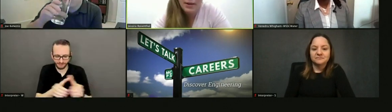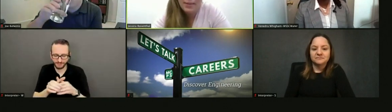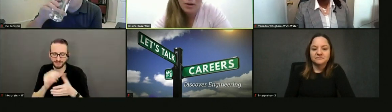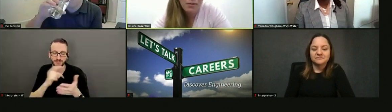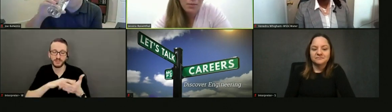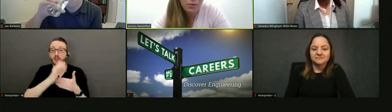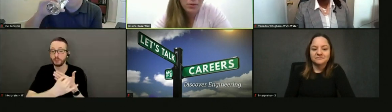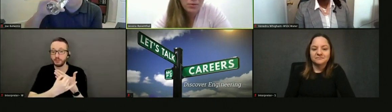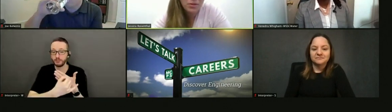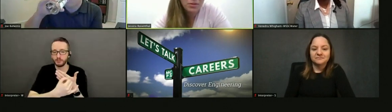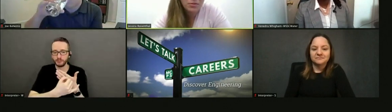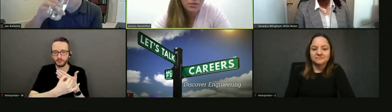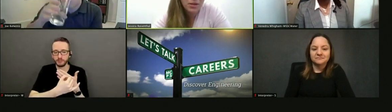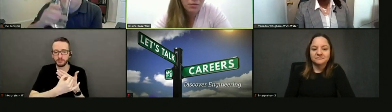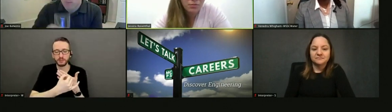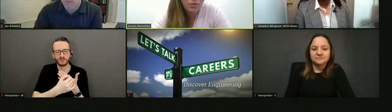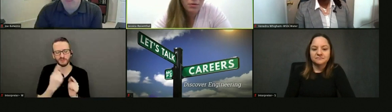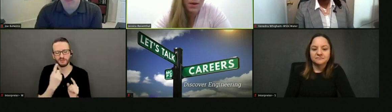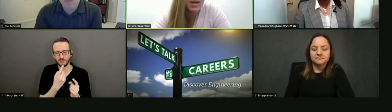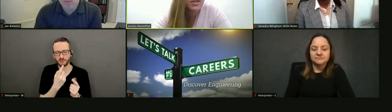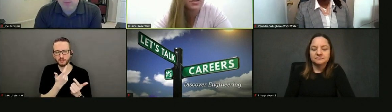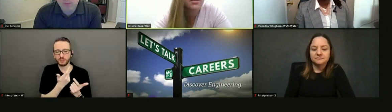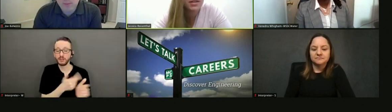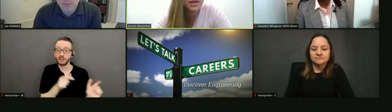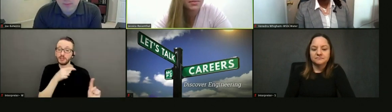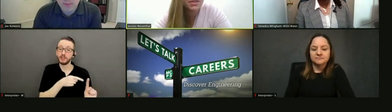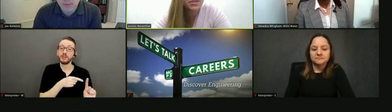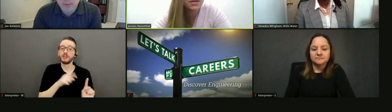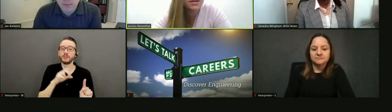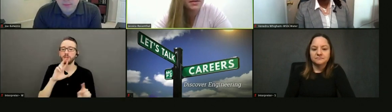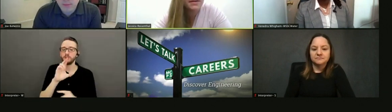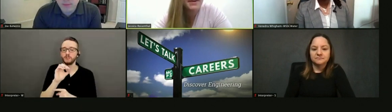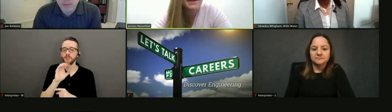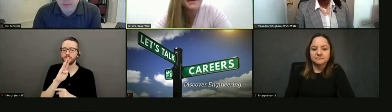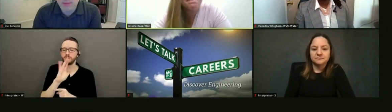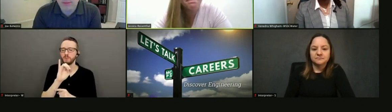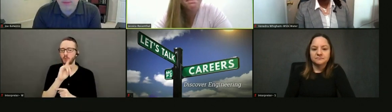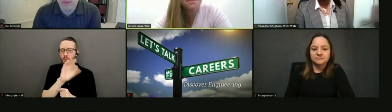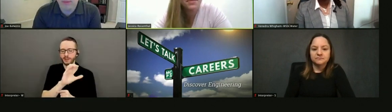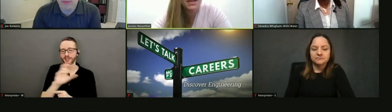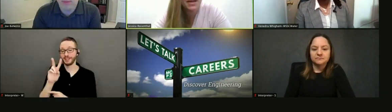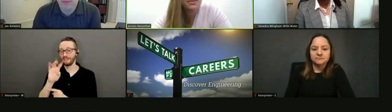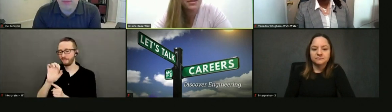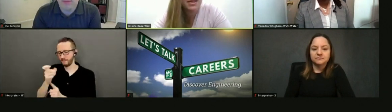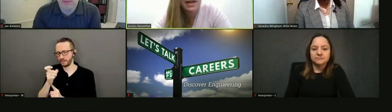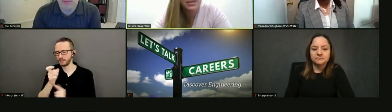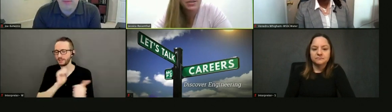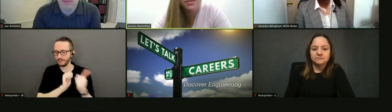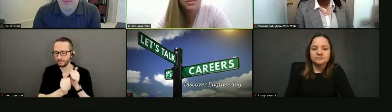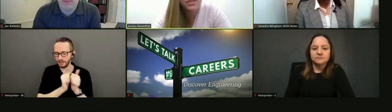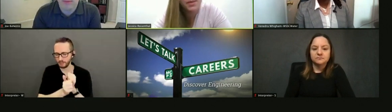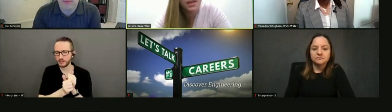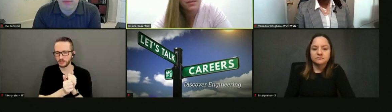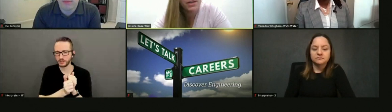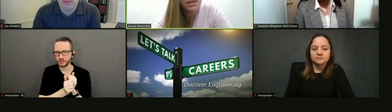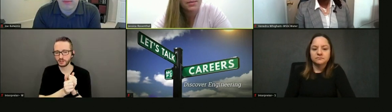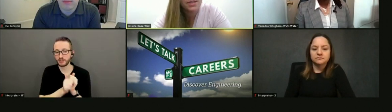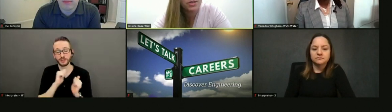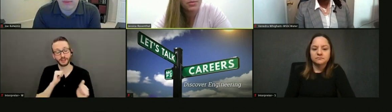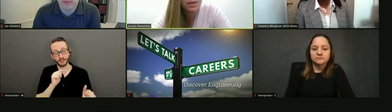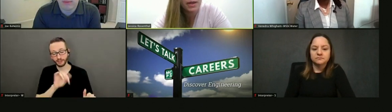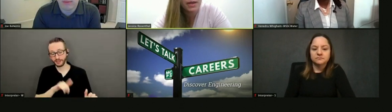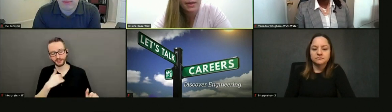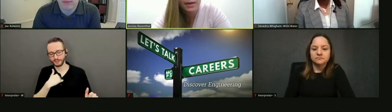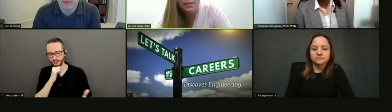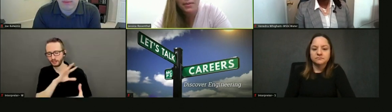but one of the big ones was a robotics or VEX competition. And that was, I actually didn't participate in the